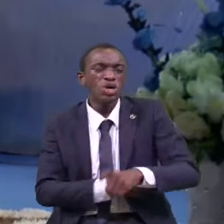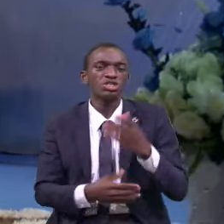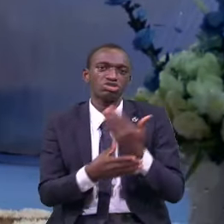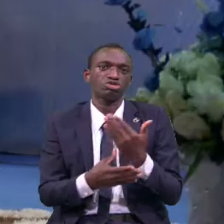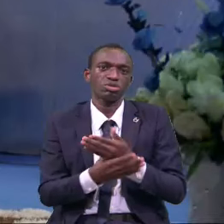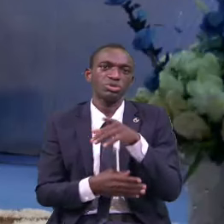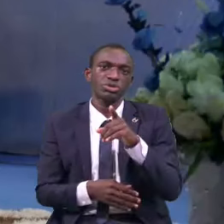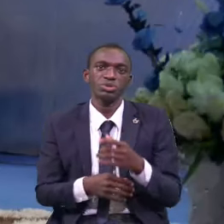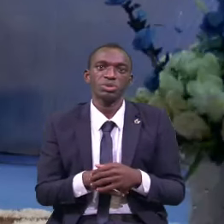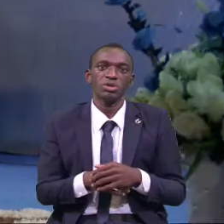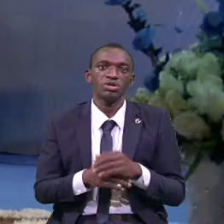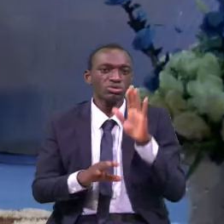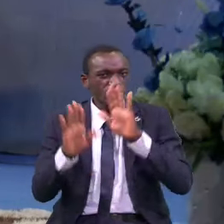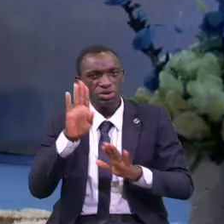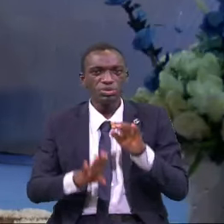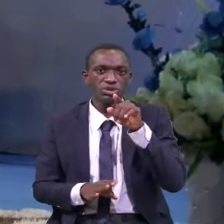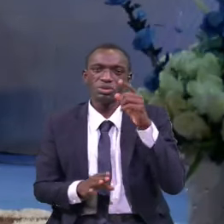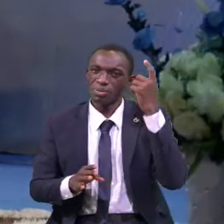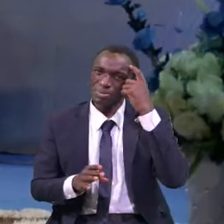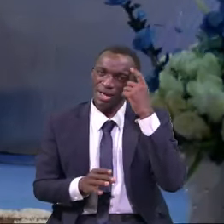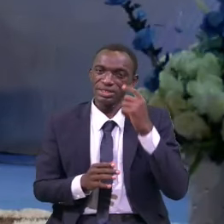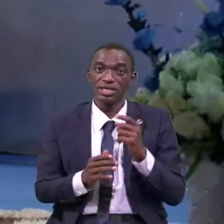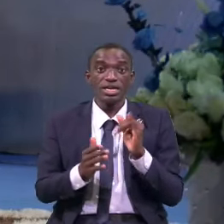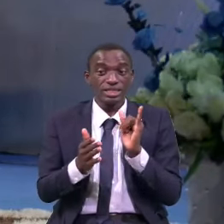And that leper, that was his condition.